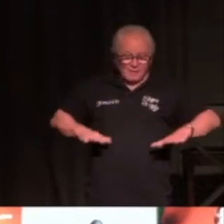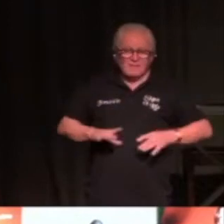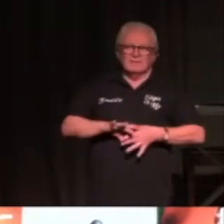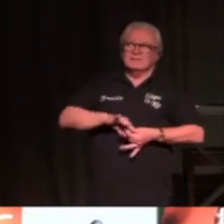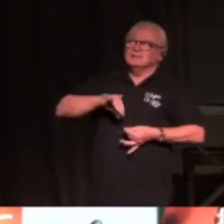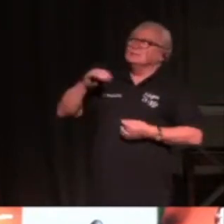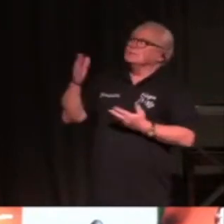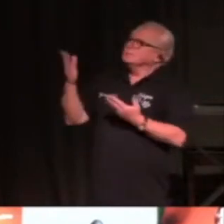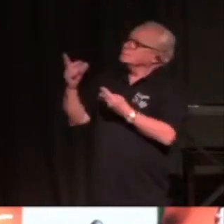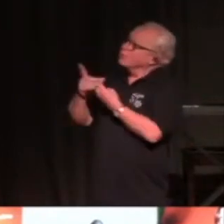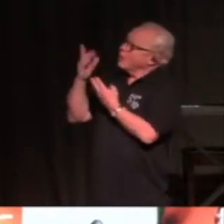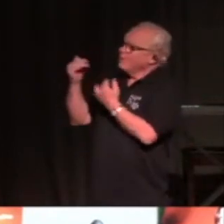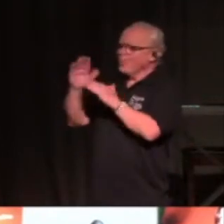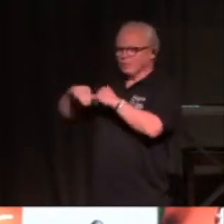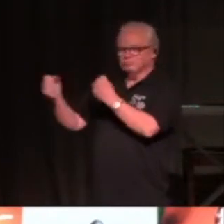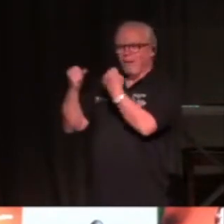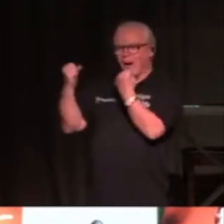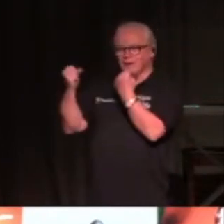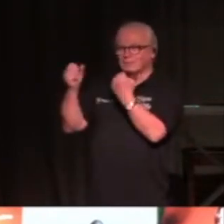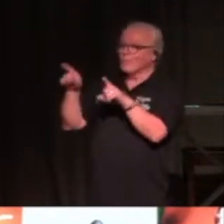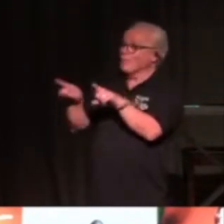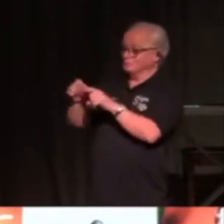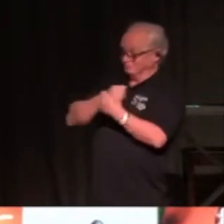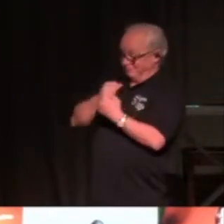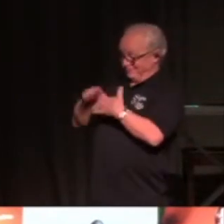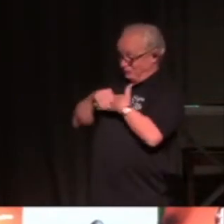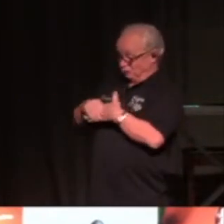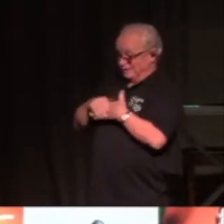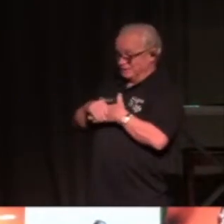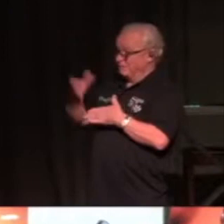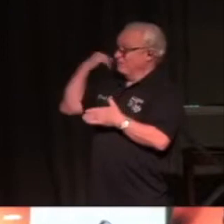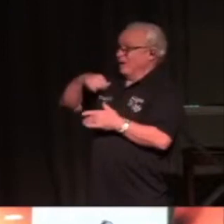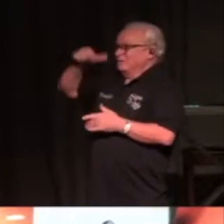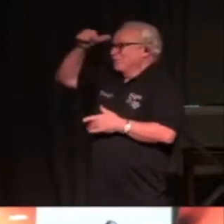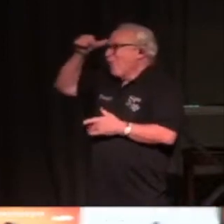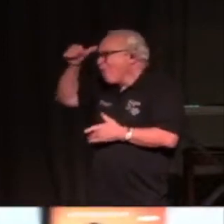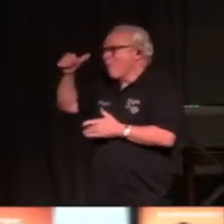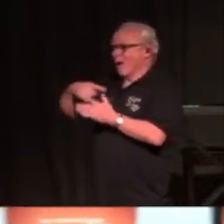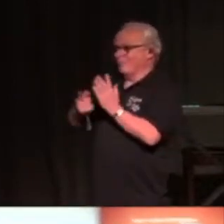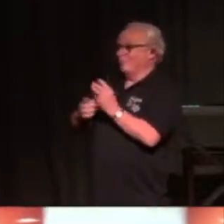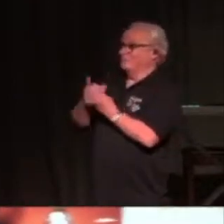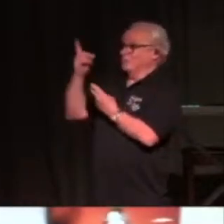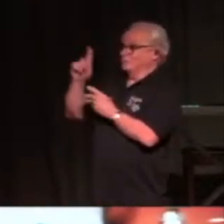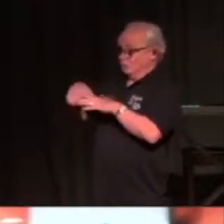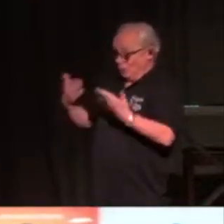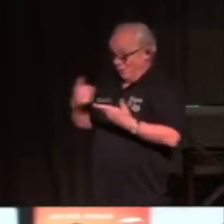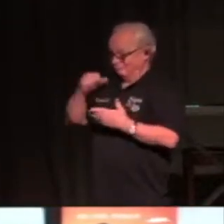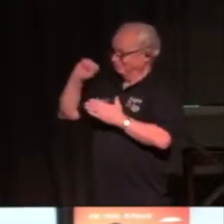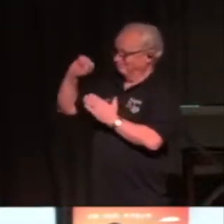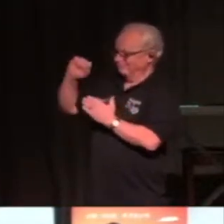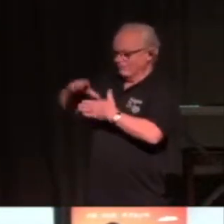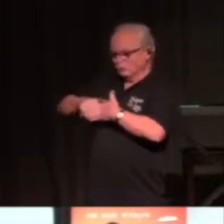To only have been his acquaintance in this life would have been a tragedy.